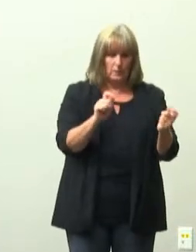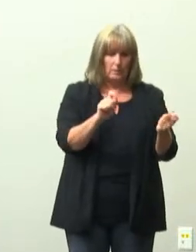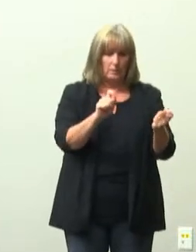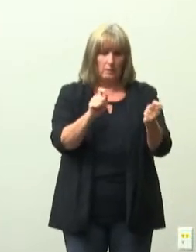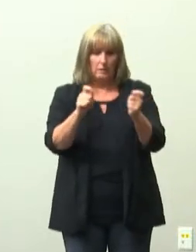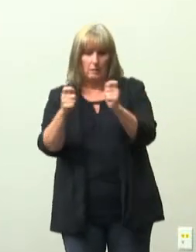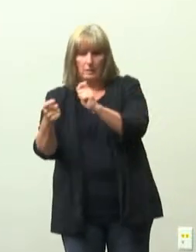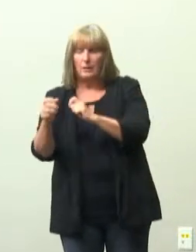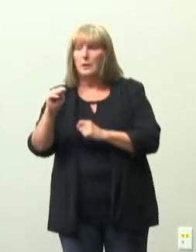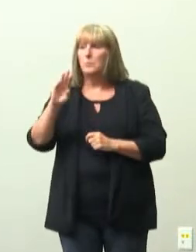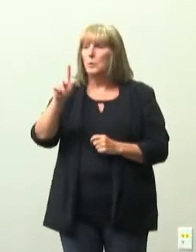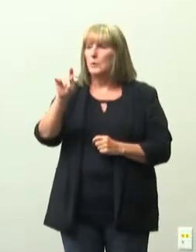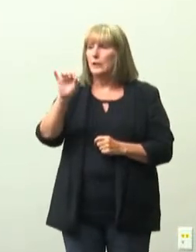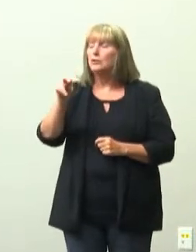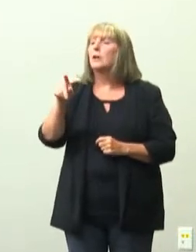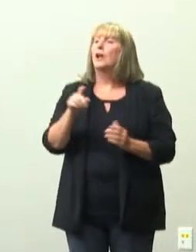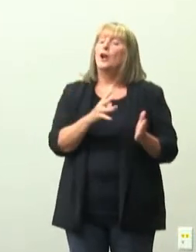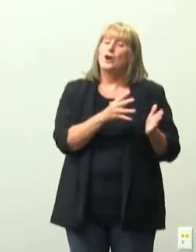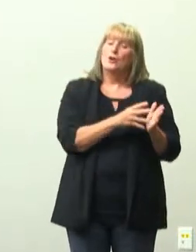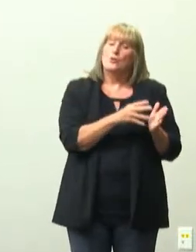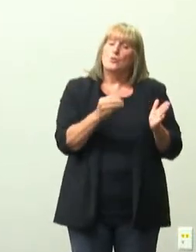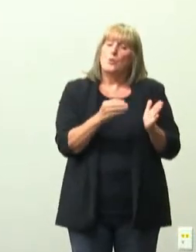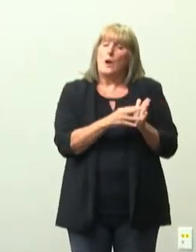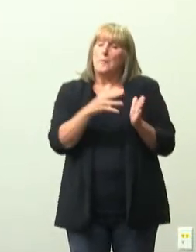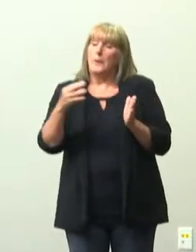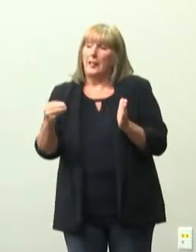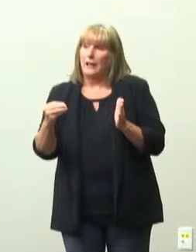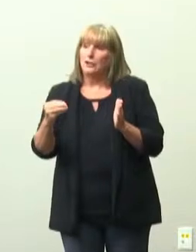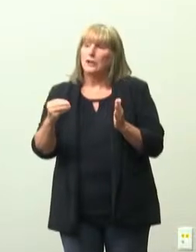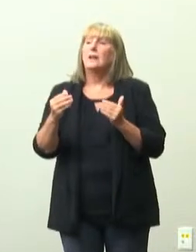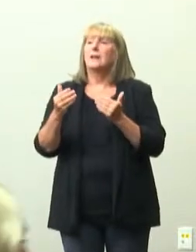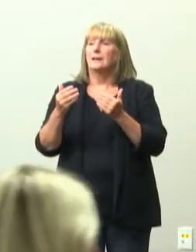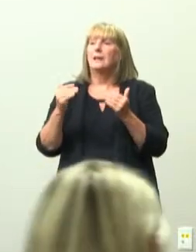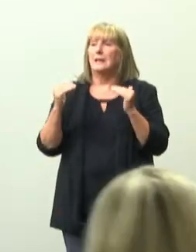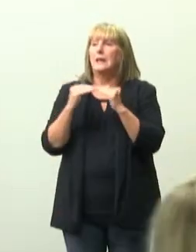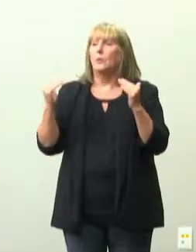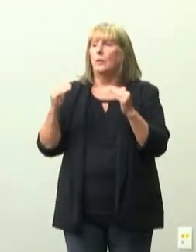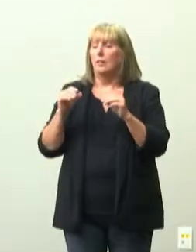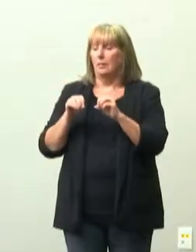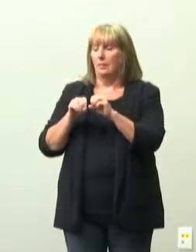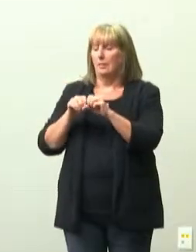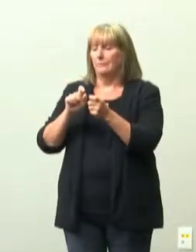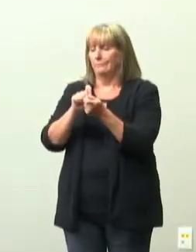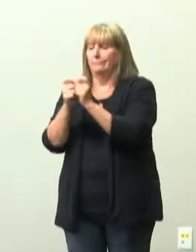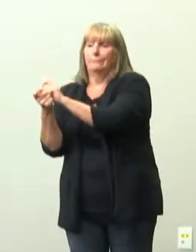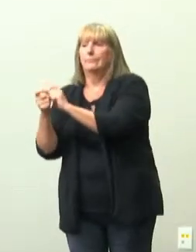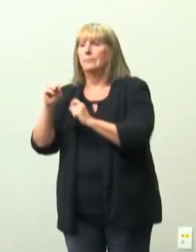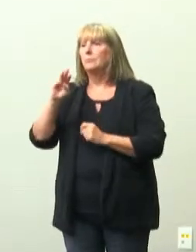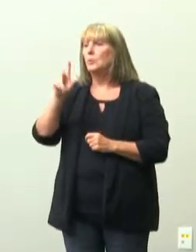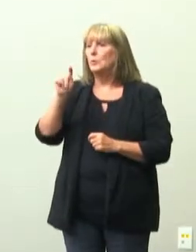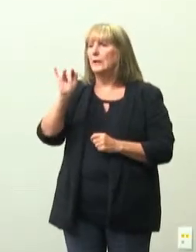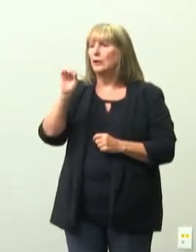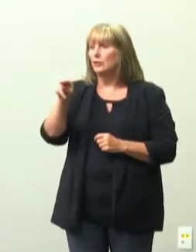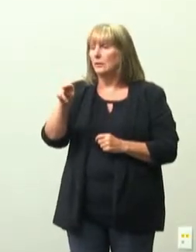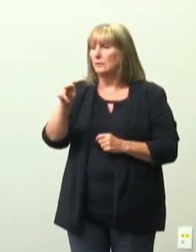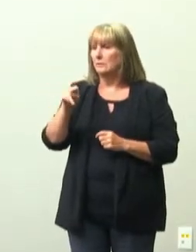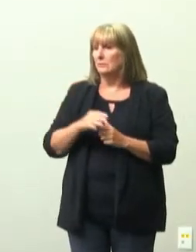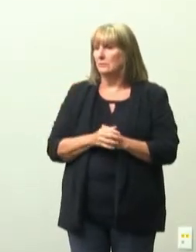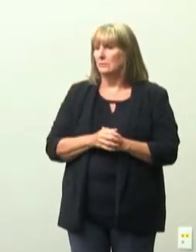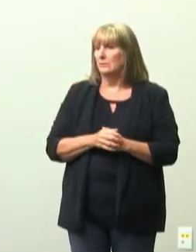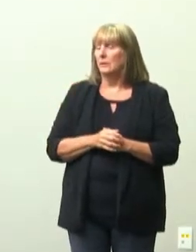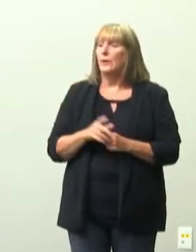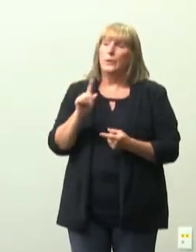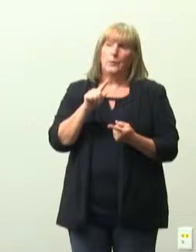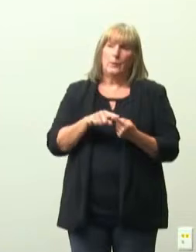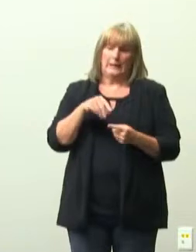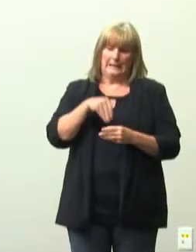Well, replication equals mutation. And how it replicates via transmission, and when it infects somebody, correct? Yeah,